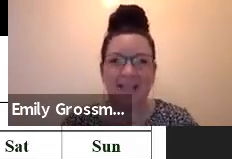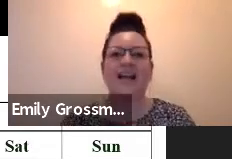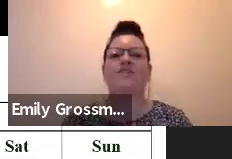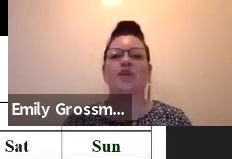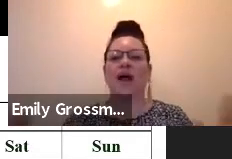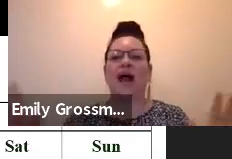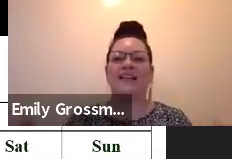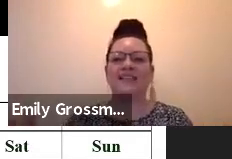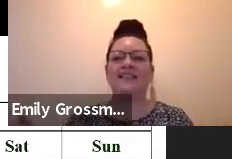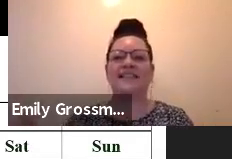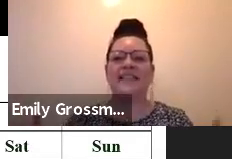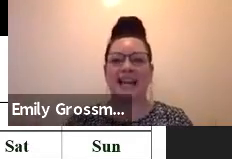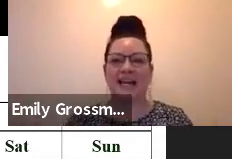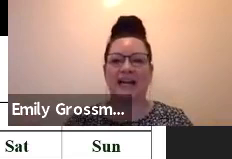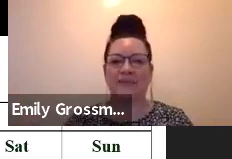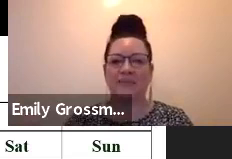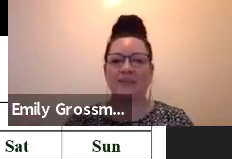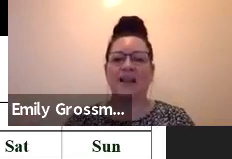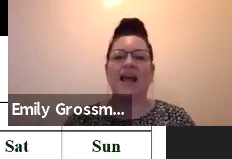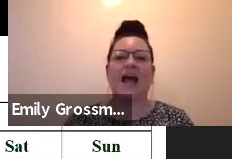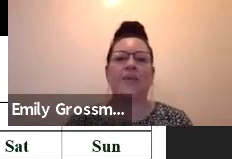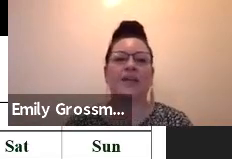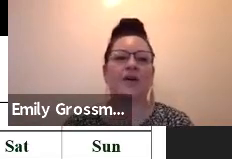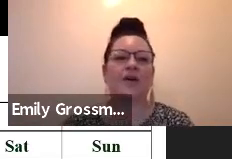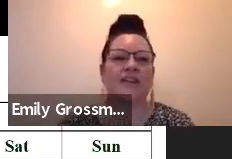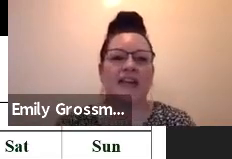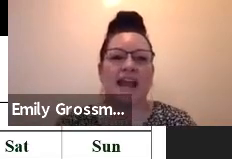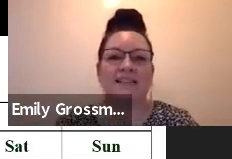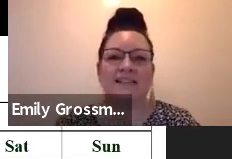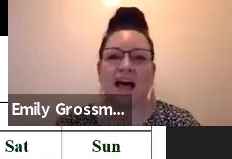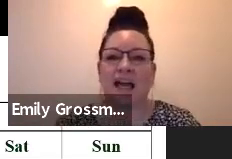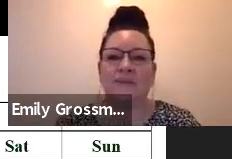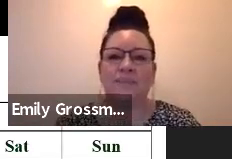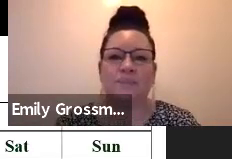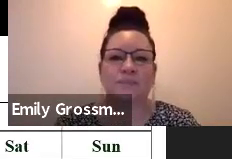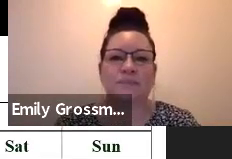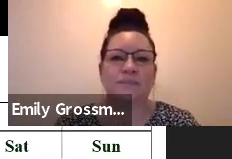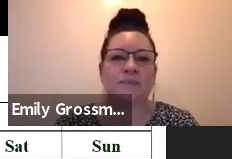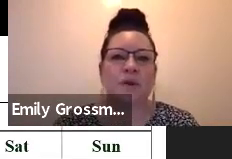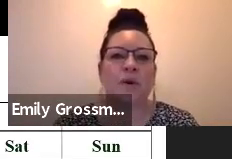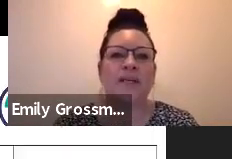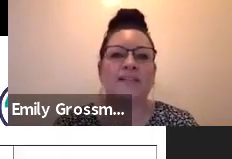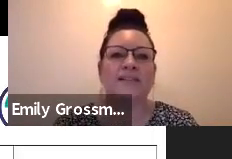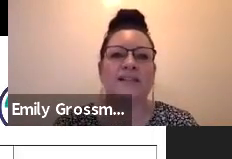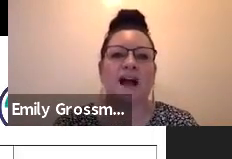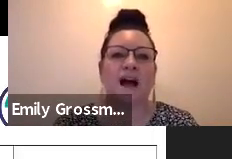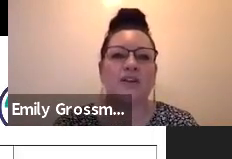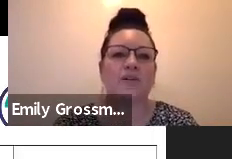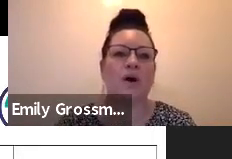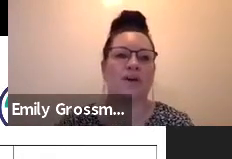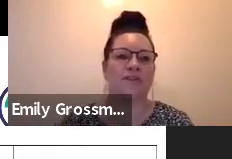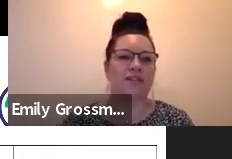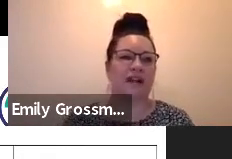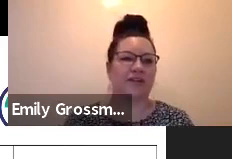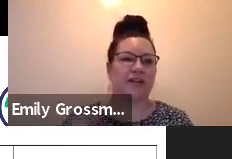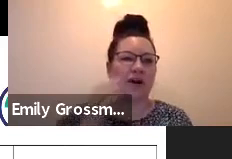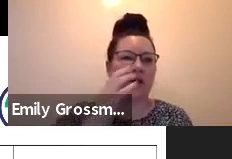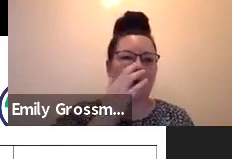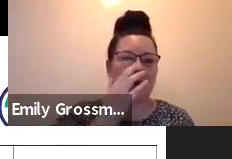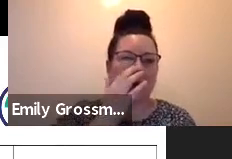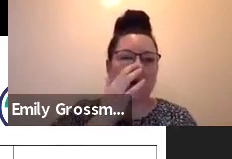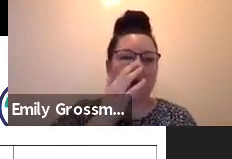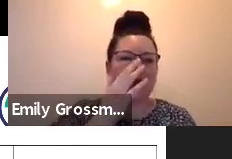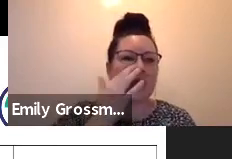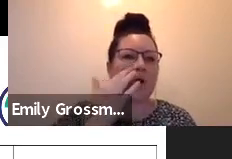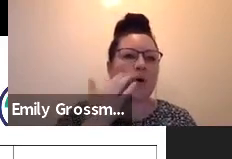happening. So this is data. And we can go to the next slide where we can see the other part of the diary